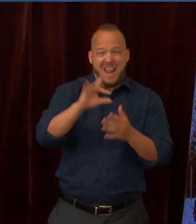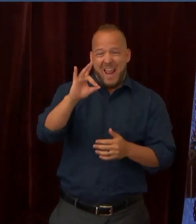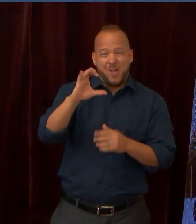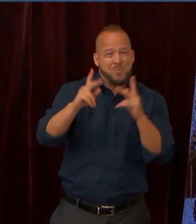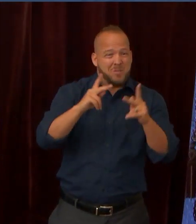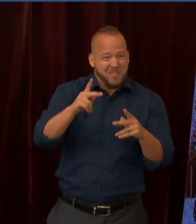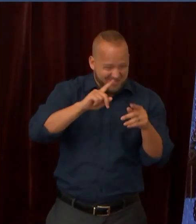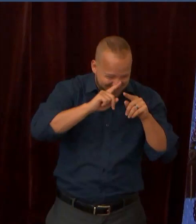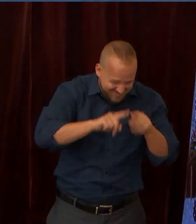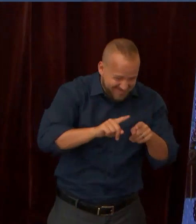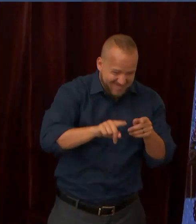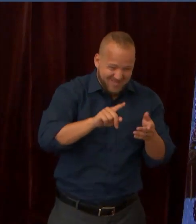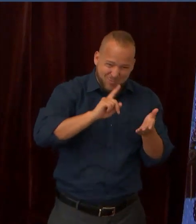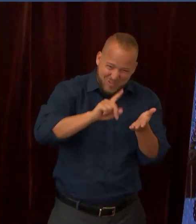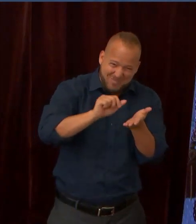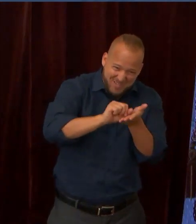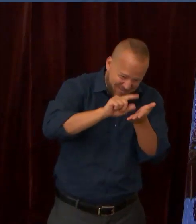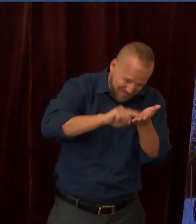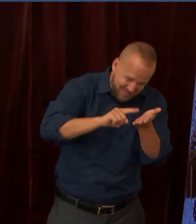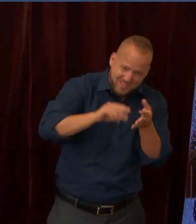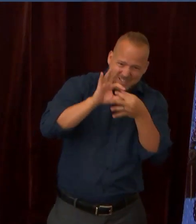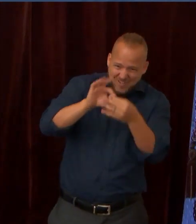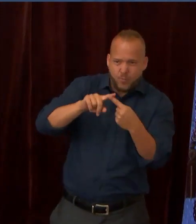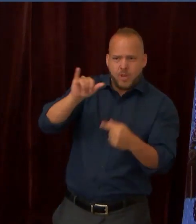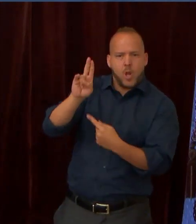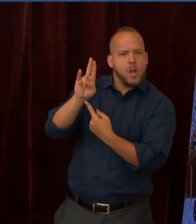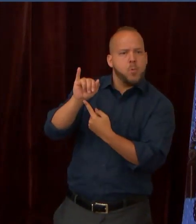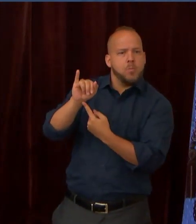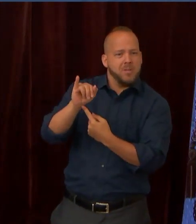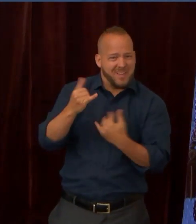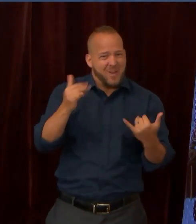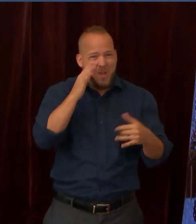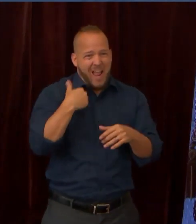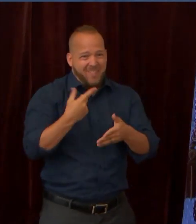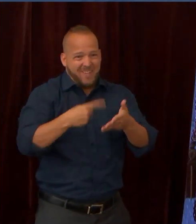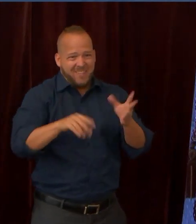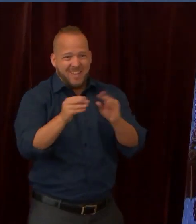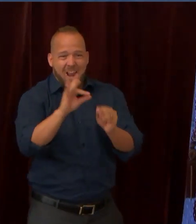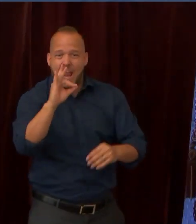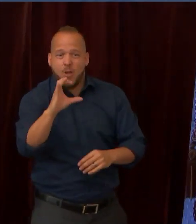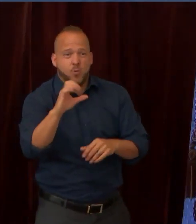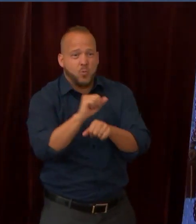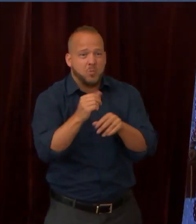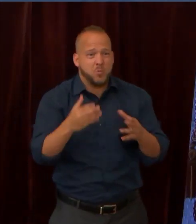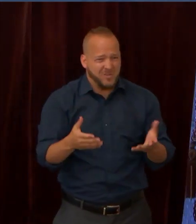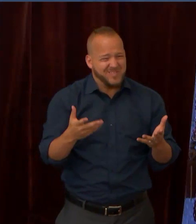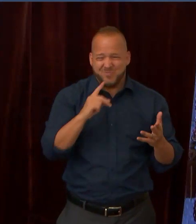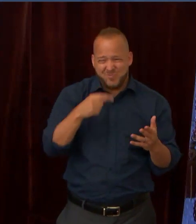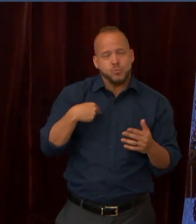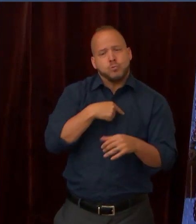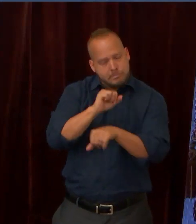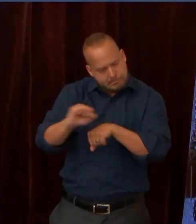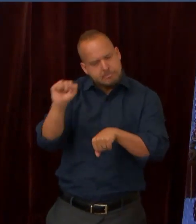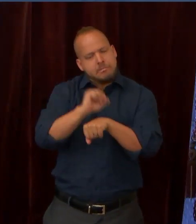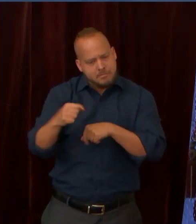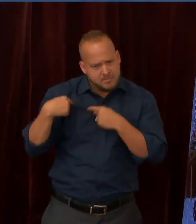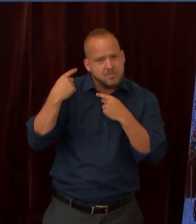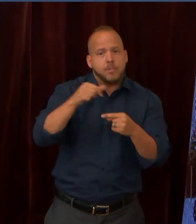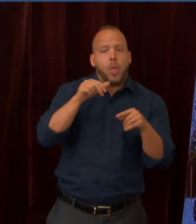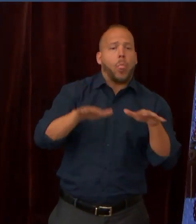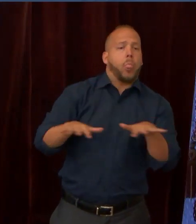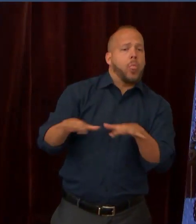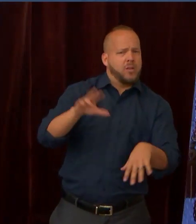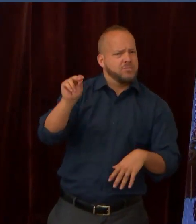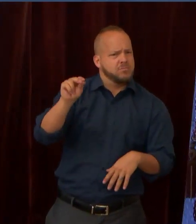come up with a plan to go through the administrative personnel and the technical support personnel that are necessary